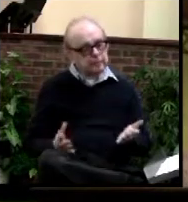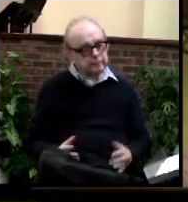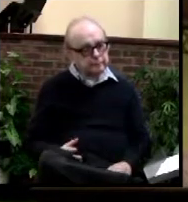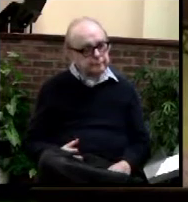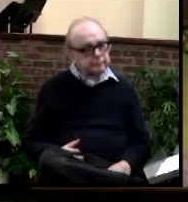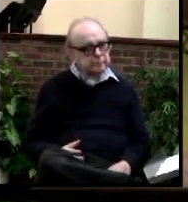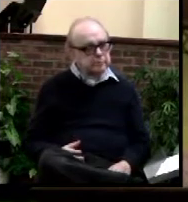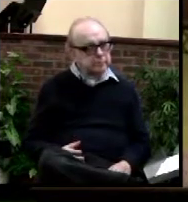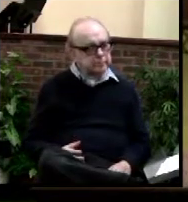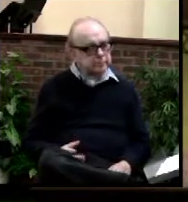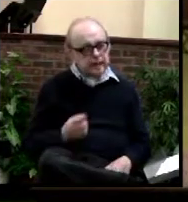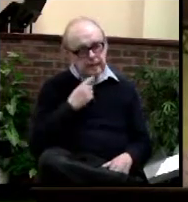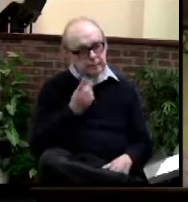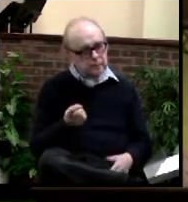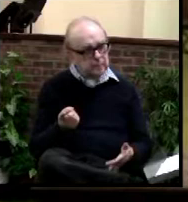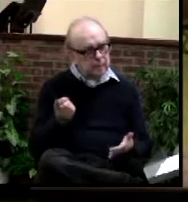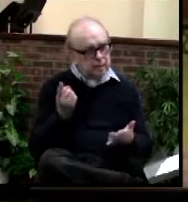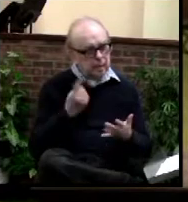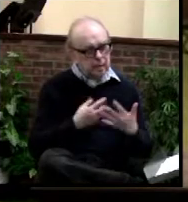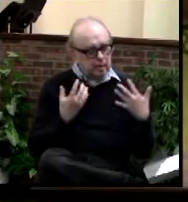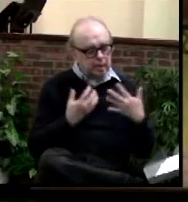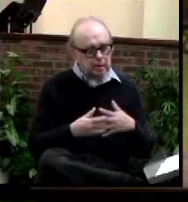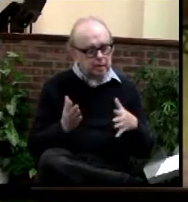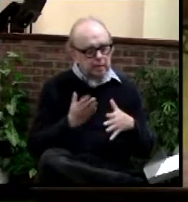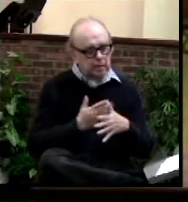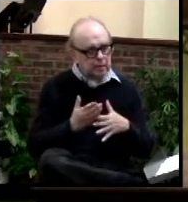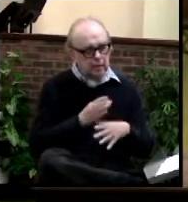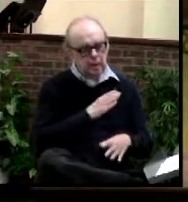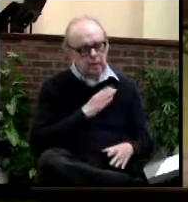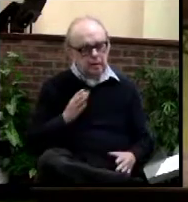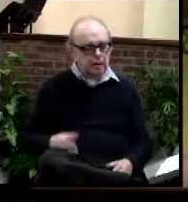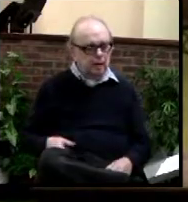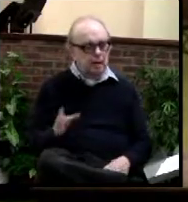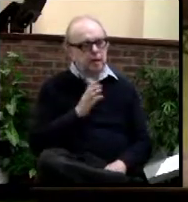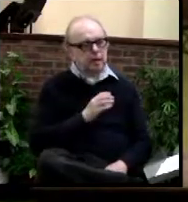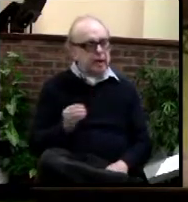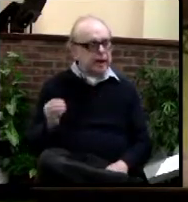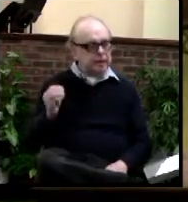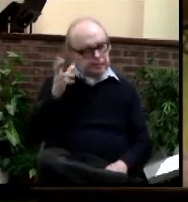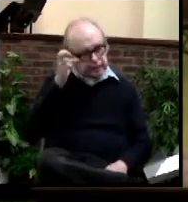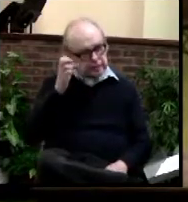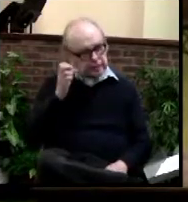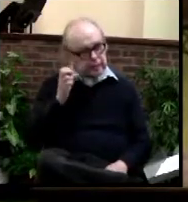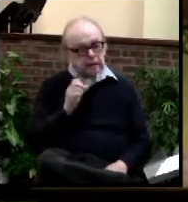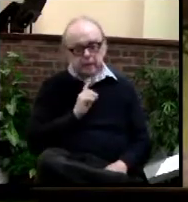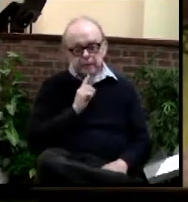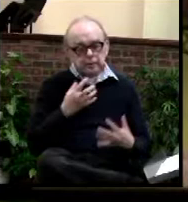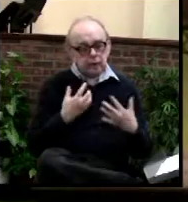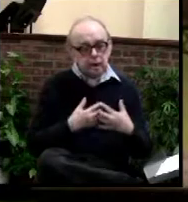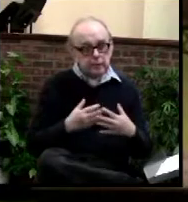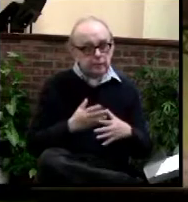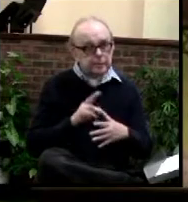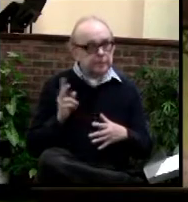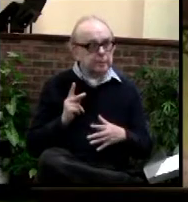He's saying, what harmony is there between Christ and Satan? Now, when